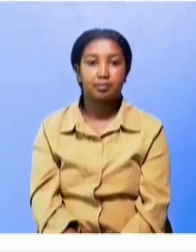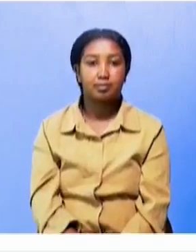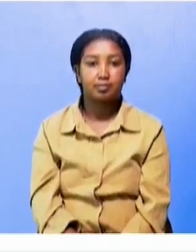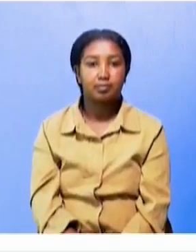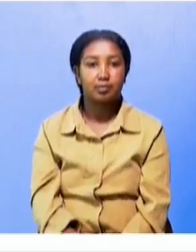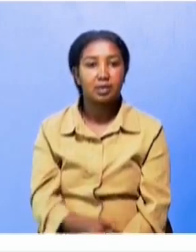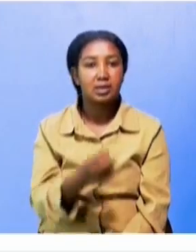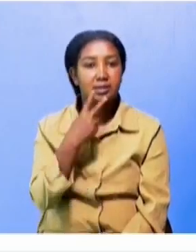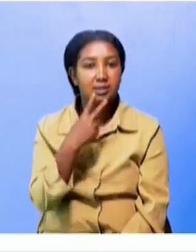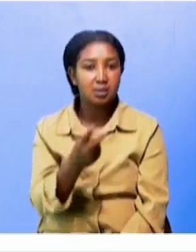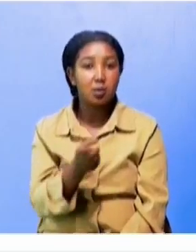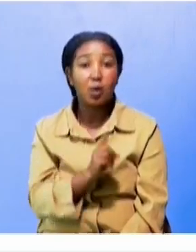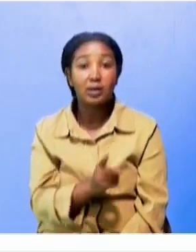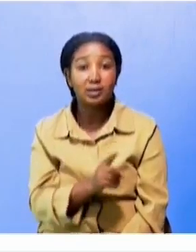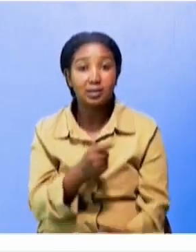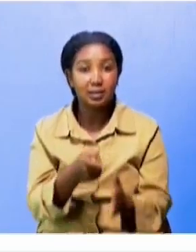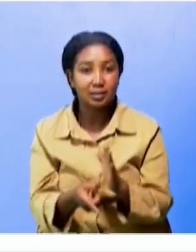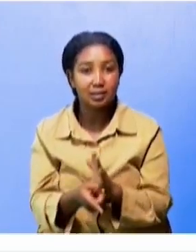see what?